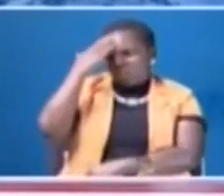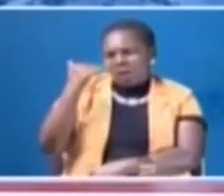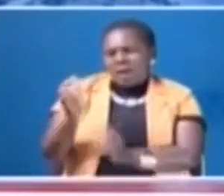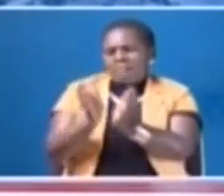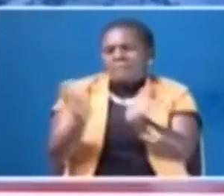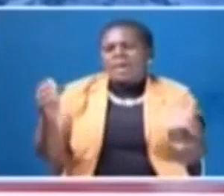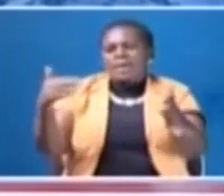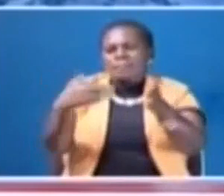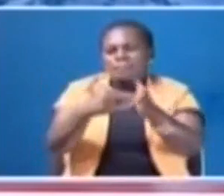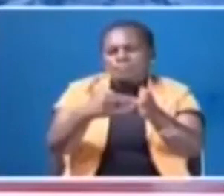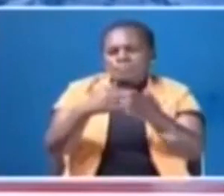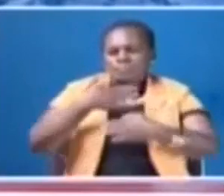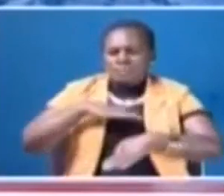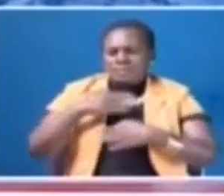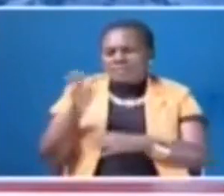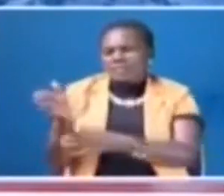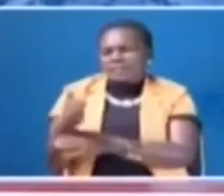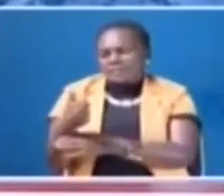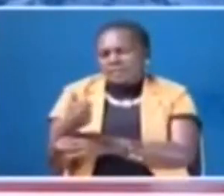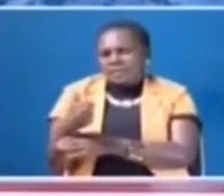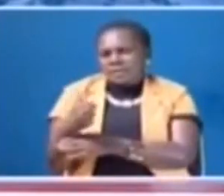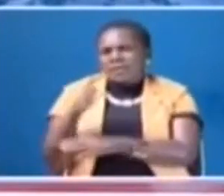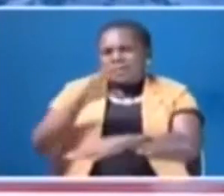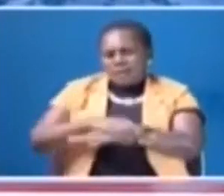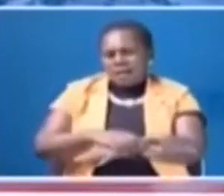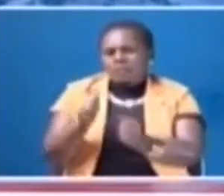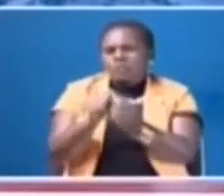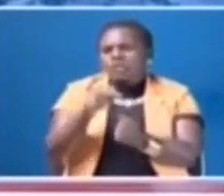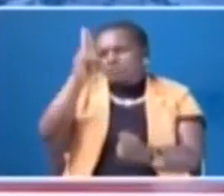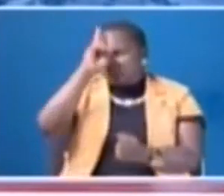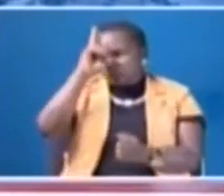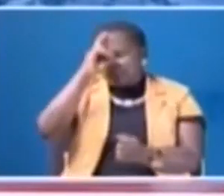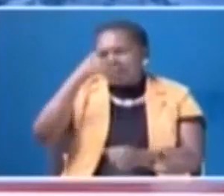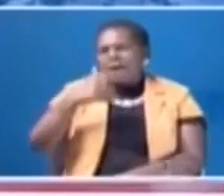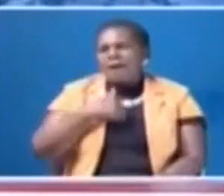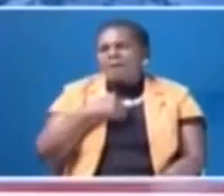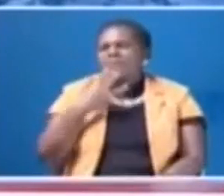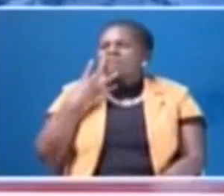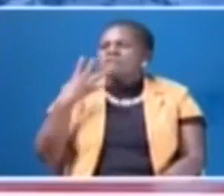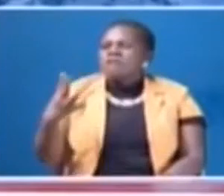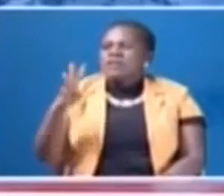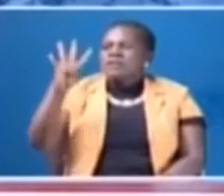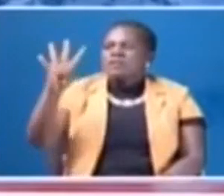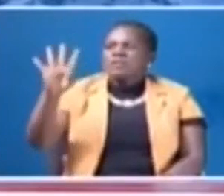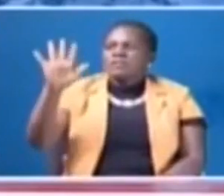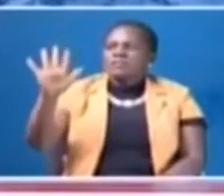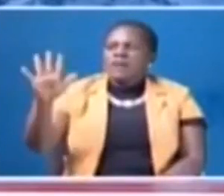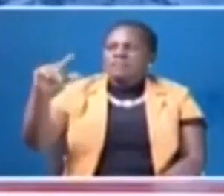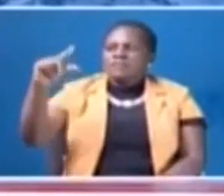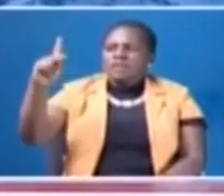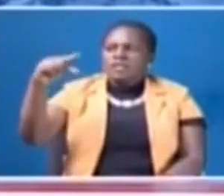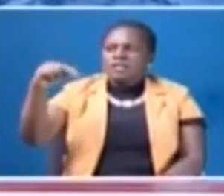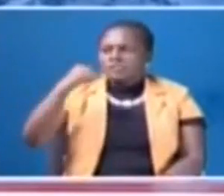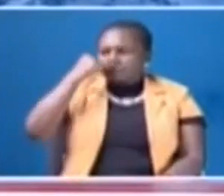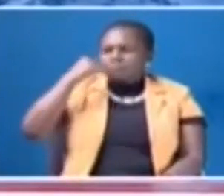by a magistrate in Marsabit on Thursday. He was nabbed by security officers for being in possession of 445 kilograms of Bhang